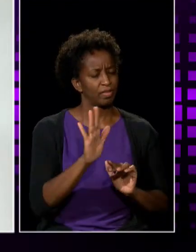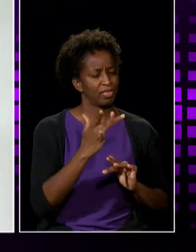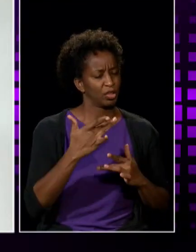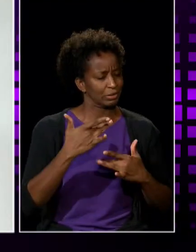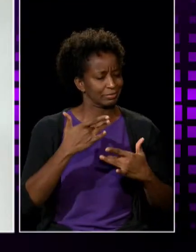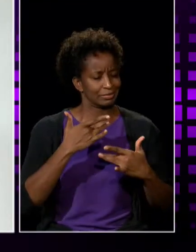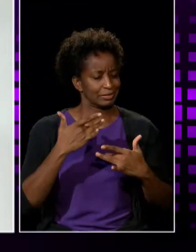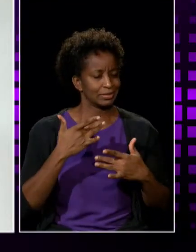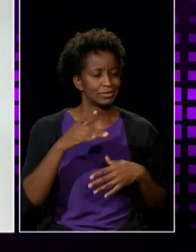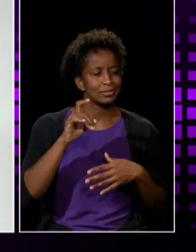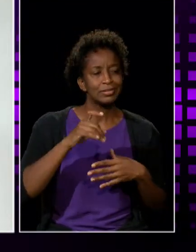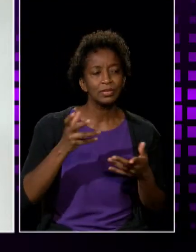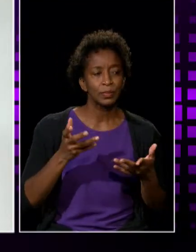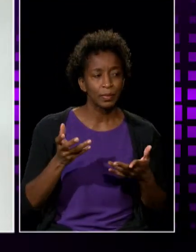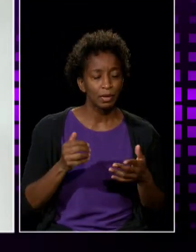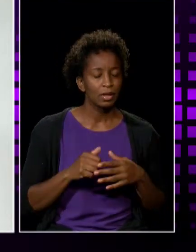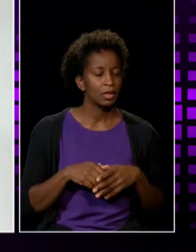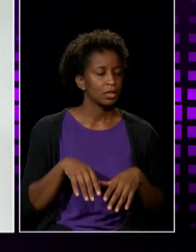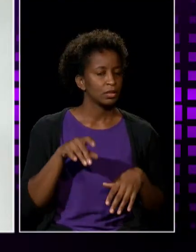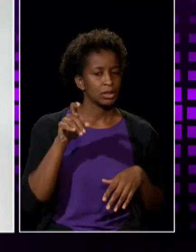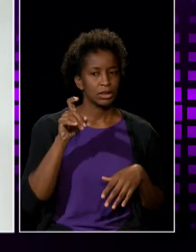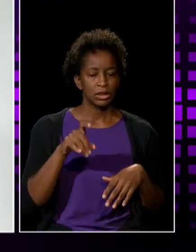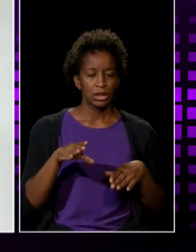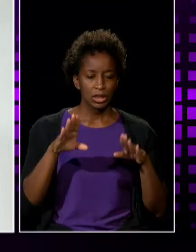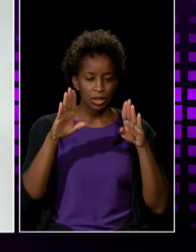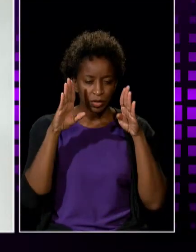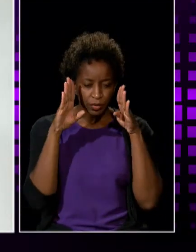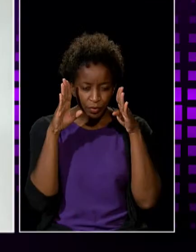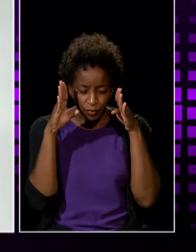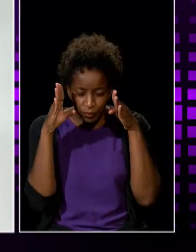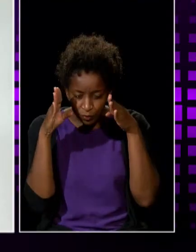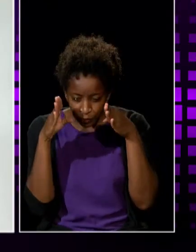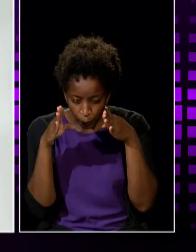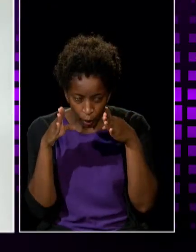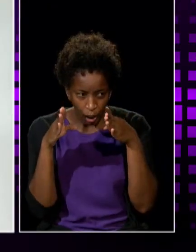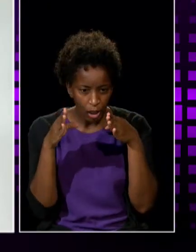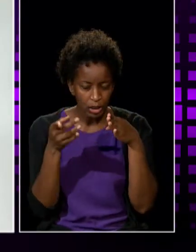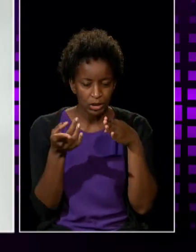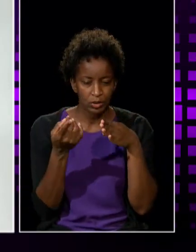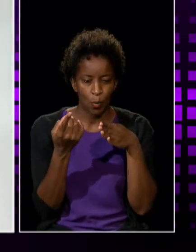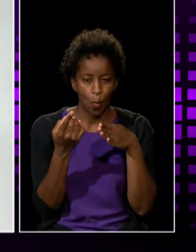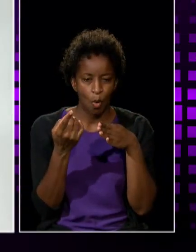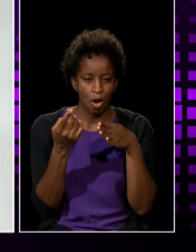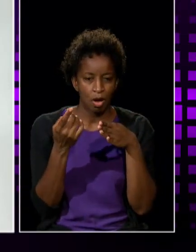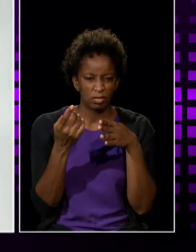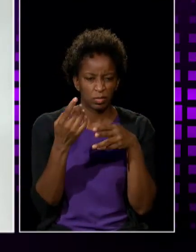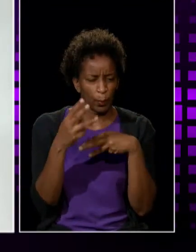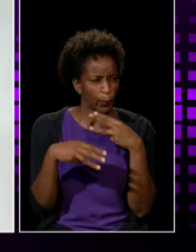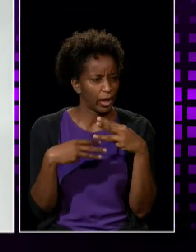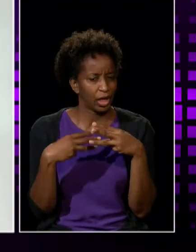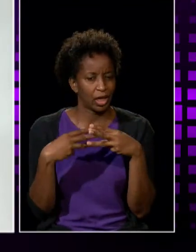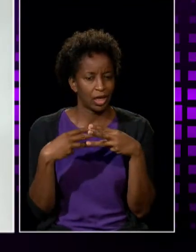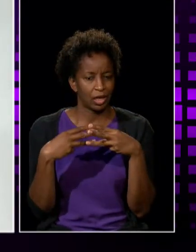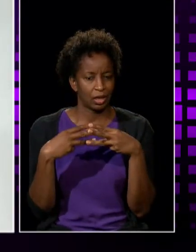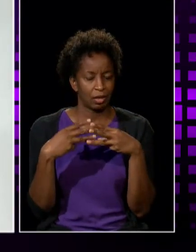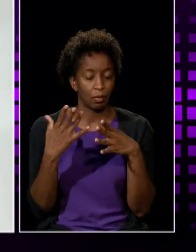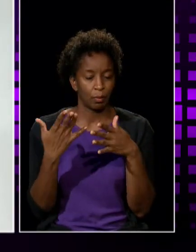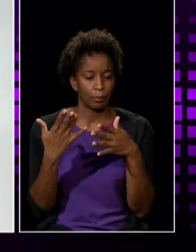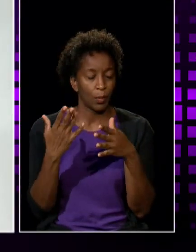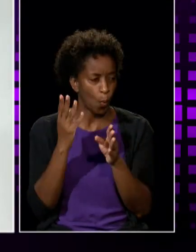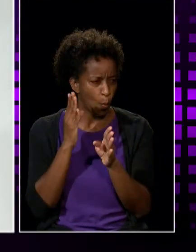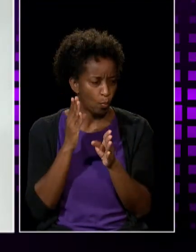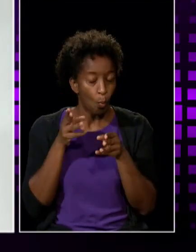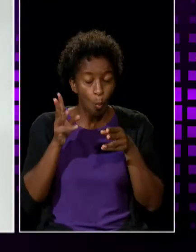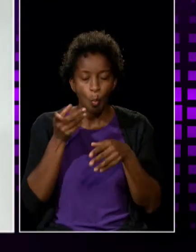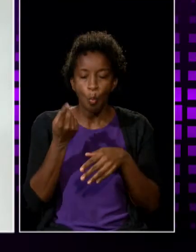in diversification of the labor market insofar as economic franchisement. Many young people would often say that they